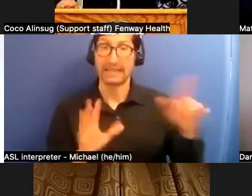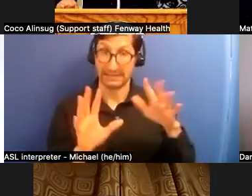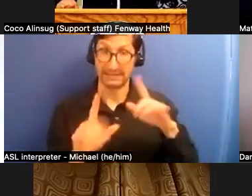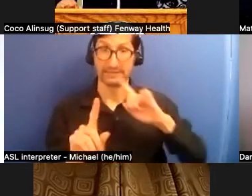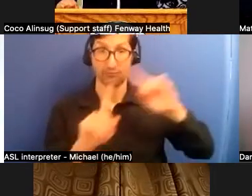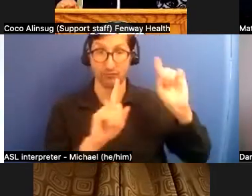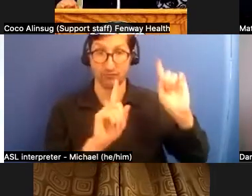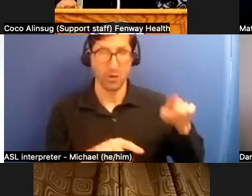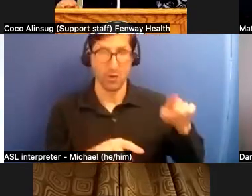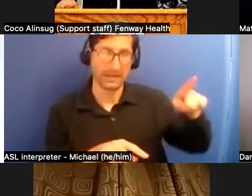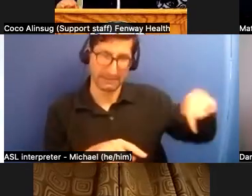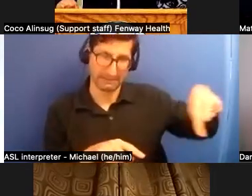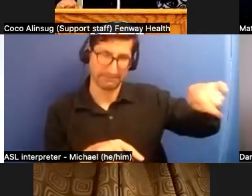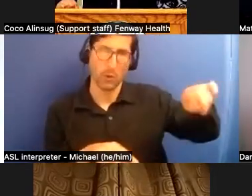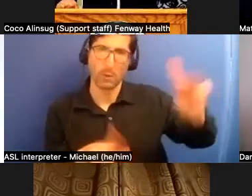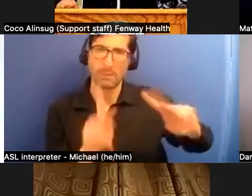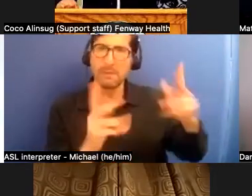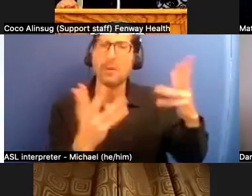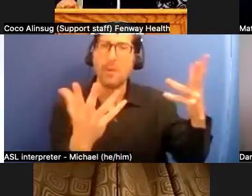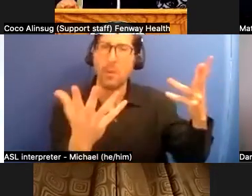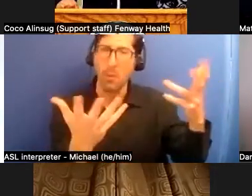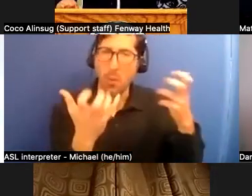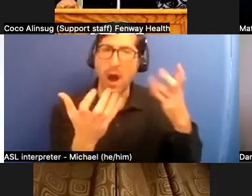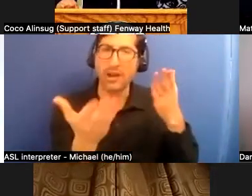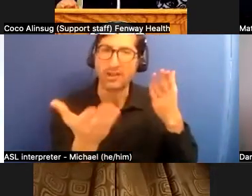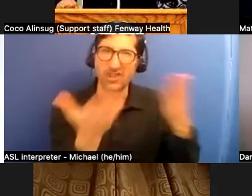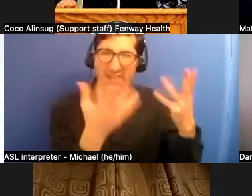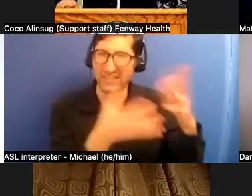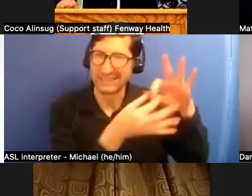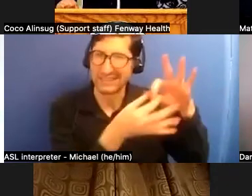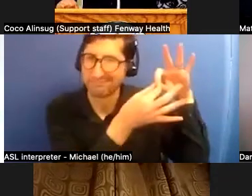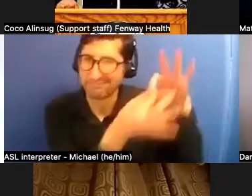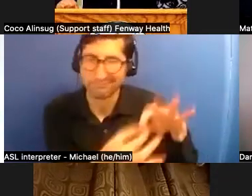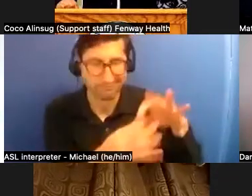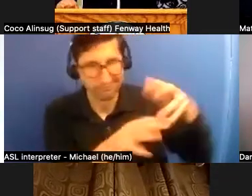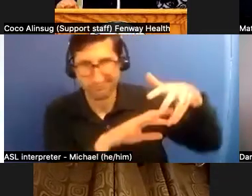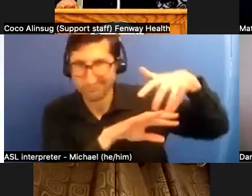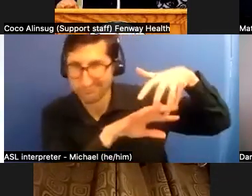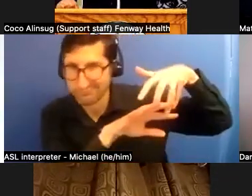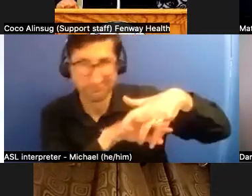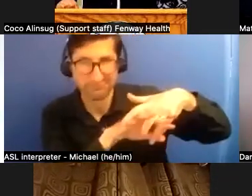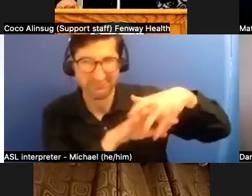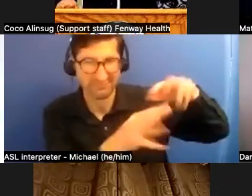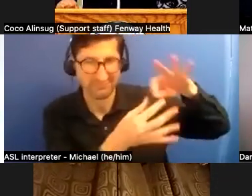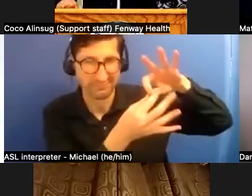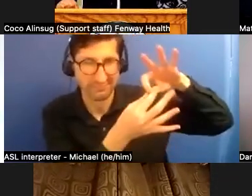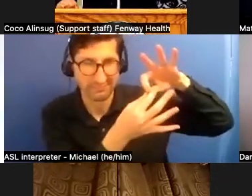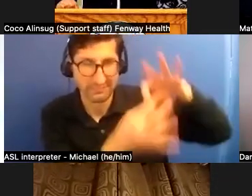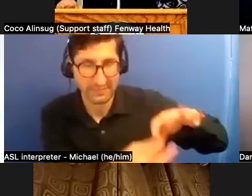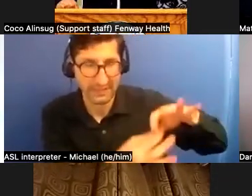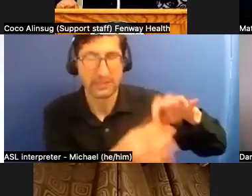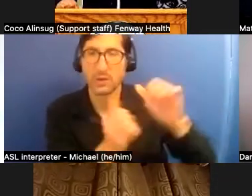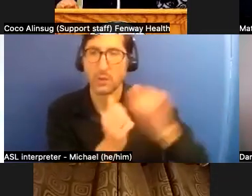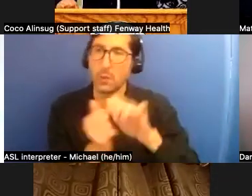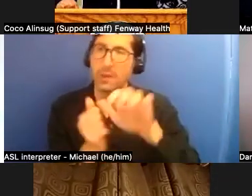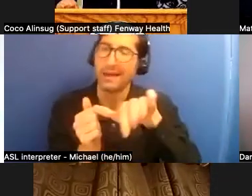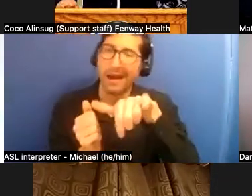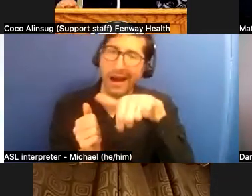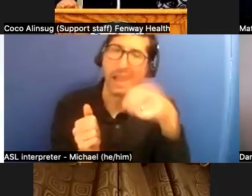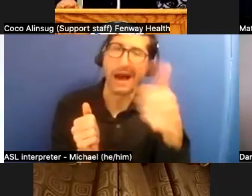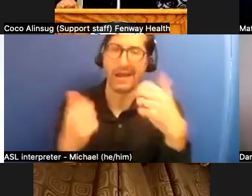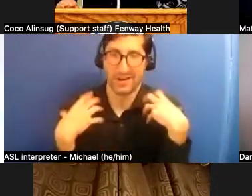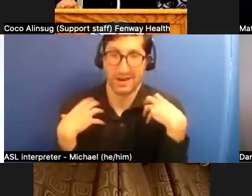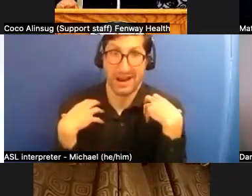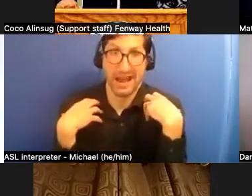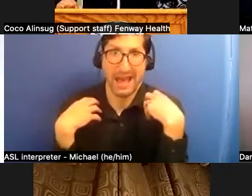they do want sort of services that are embedded or are at least have corridors to other health